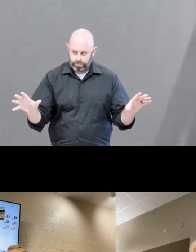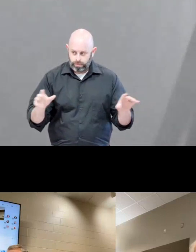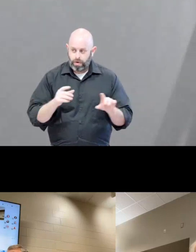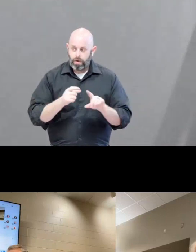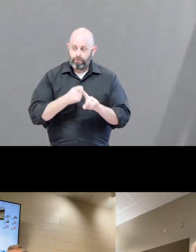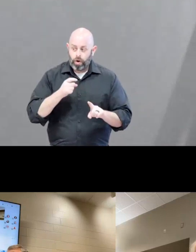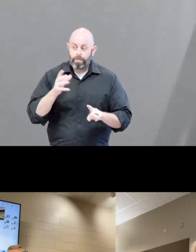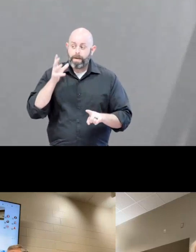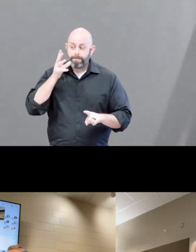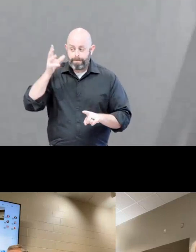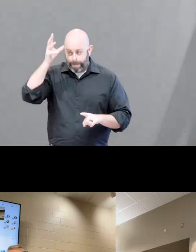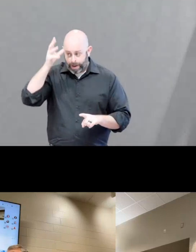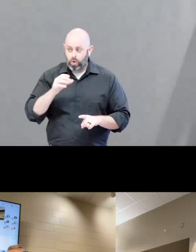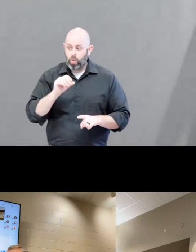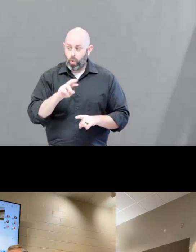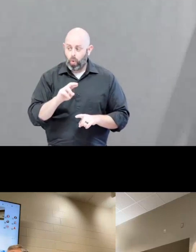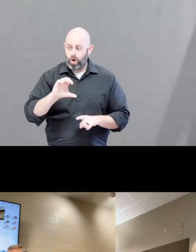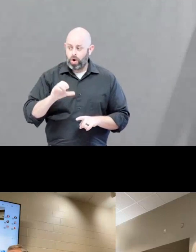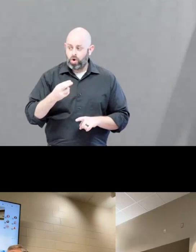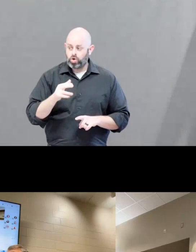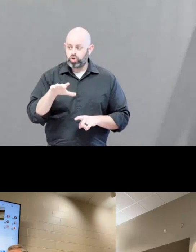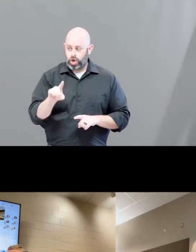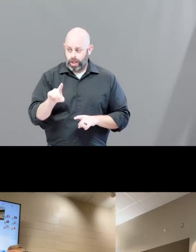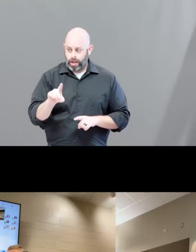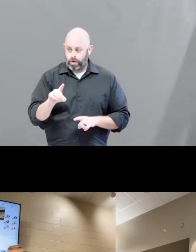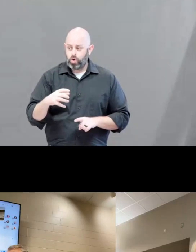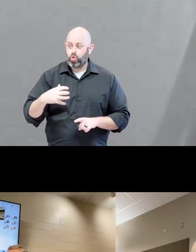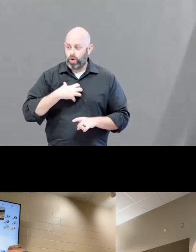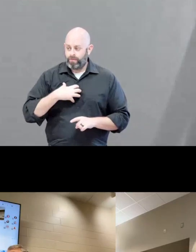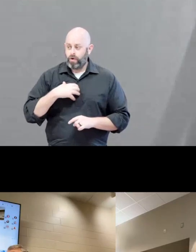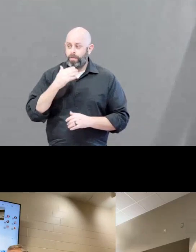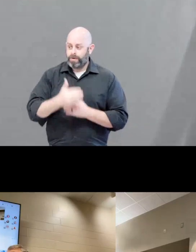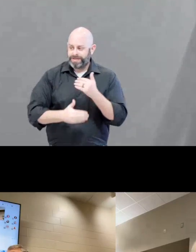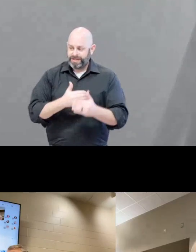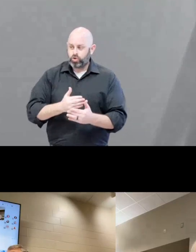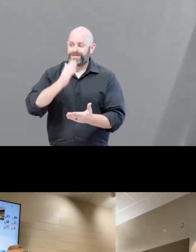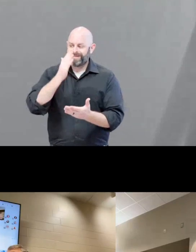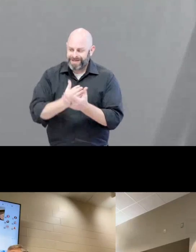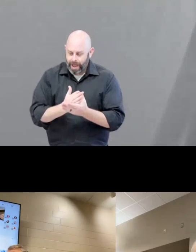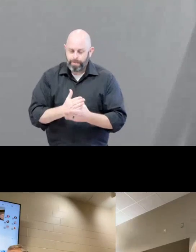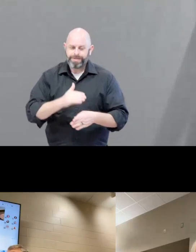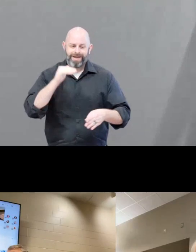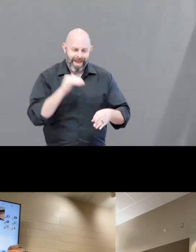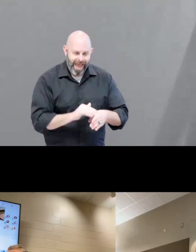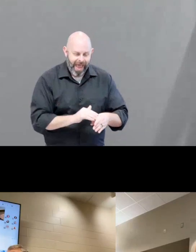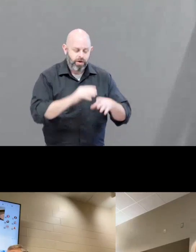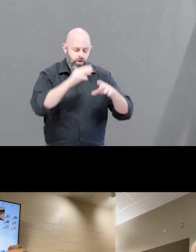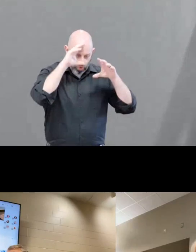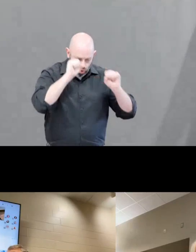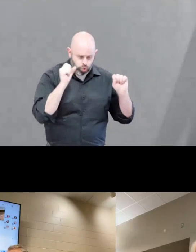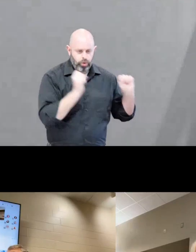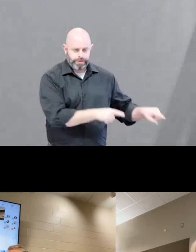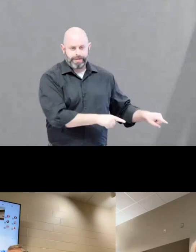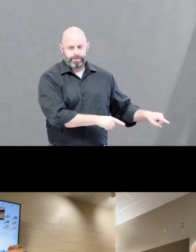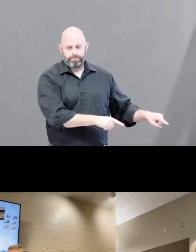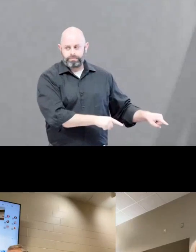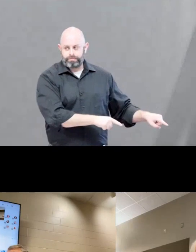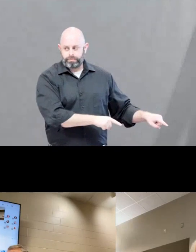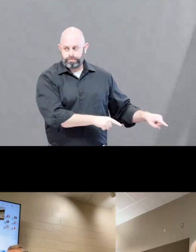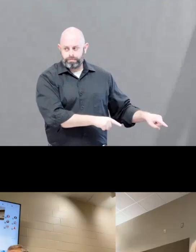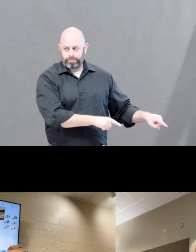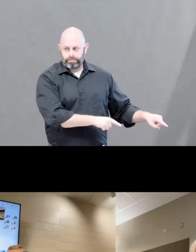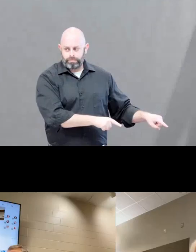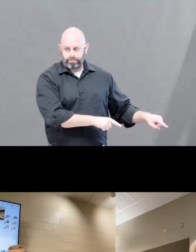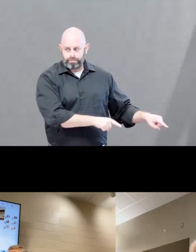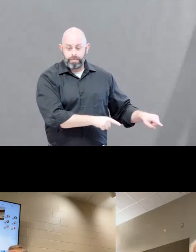parent or a child, the grievance procedure stops at the superintendent. But if